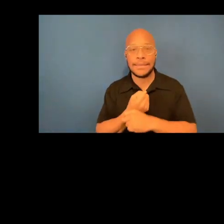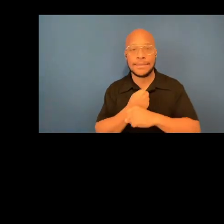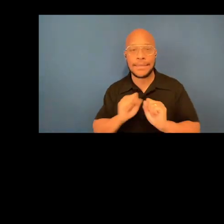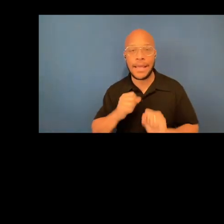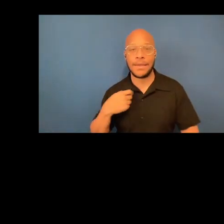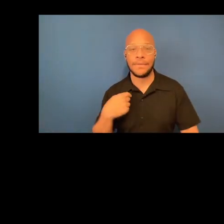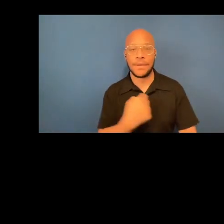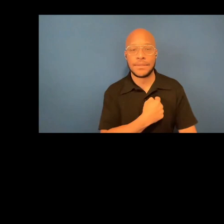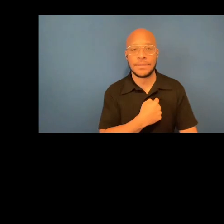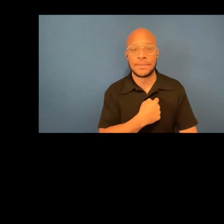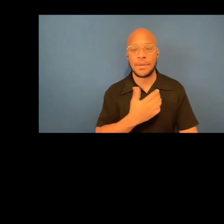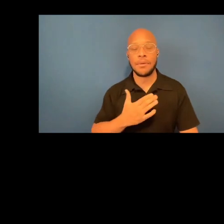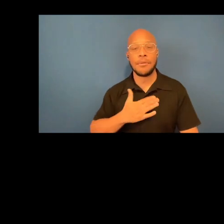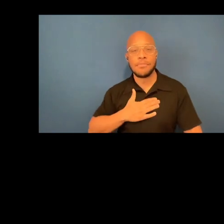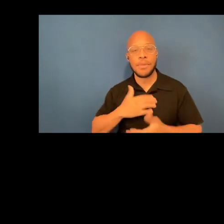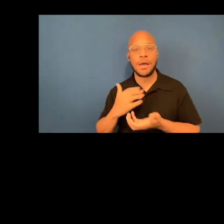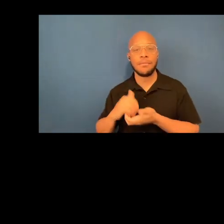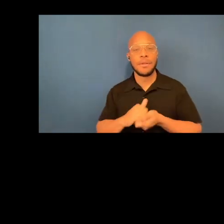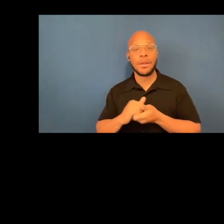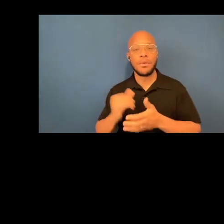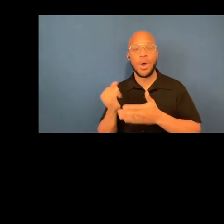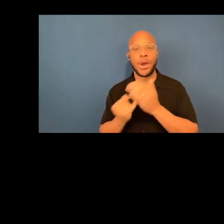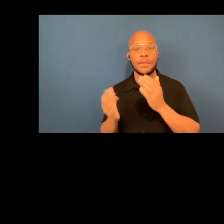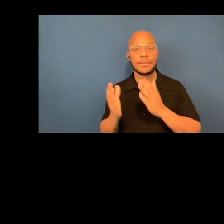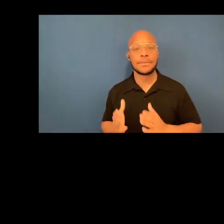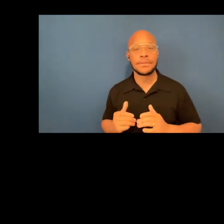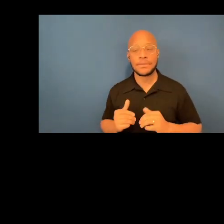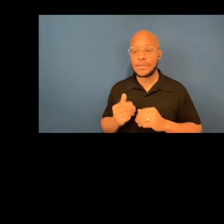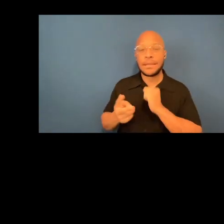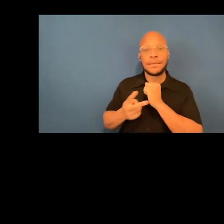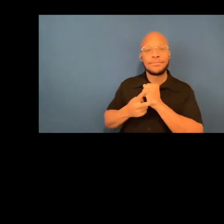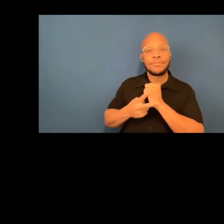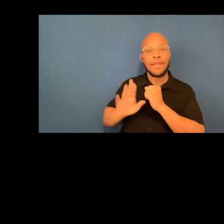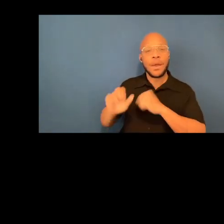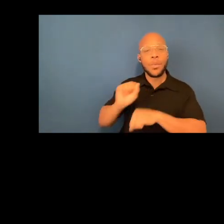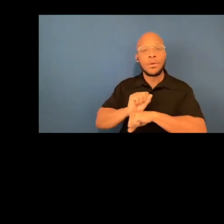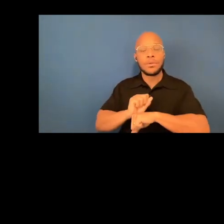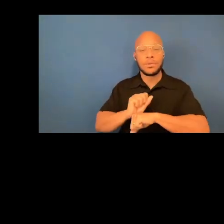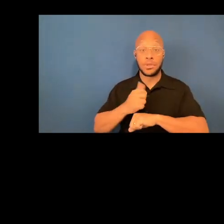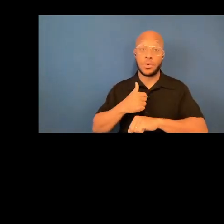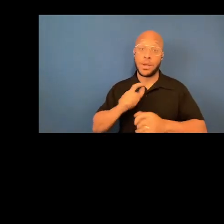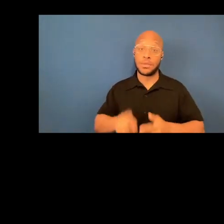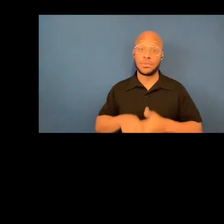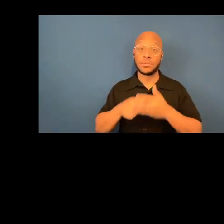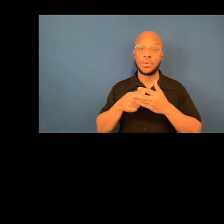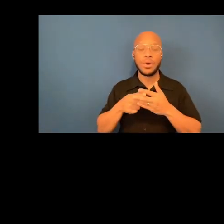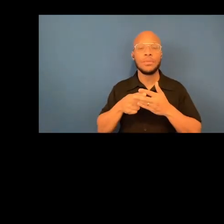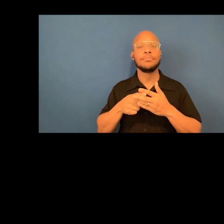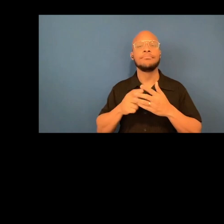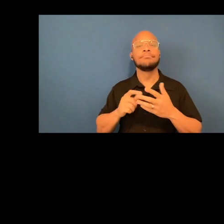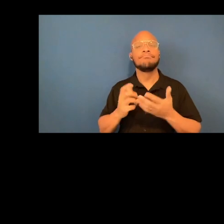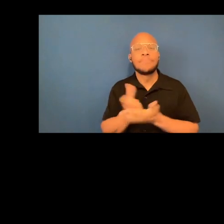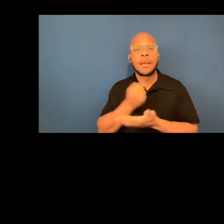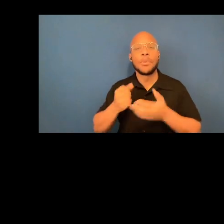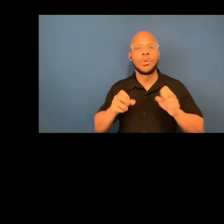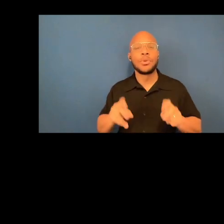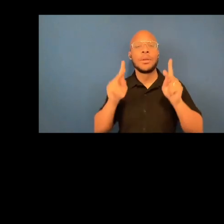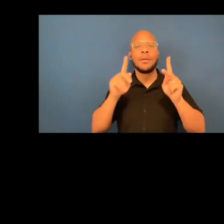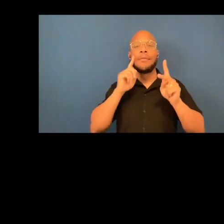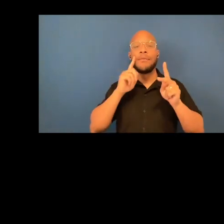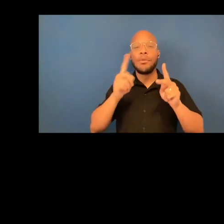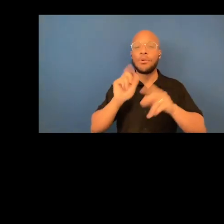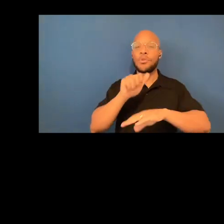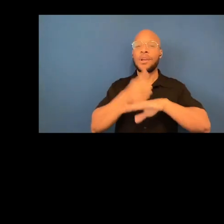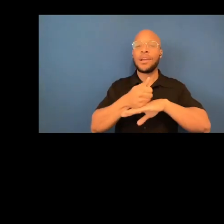began taking every opportunity I could to create some undercommons of presentation, some undercommons